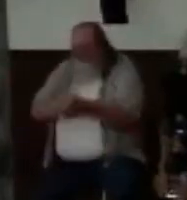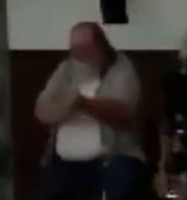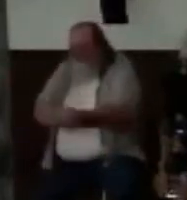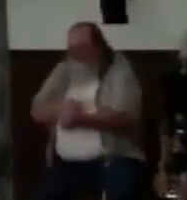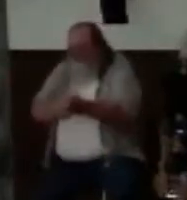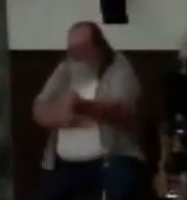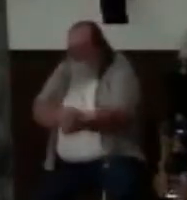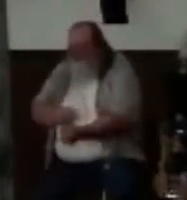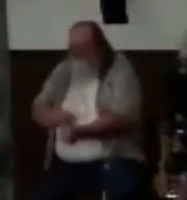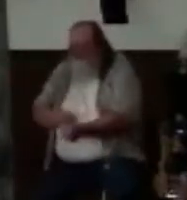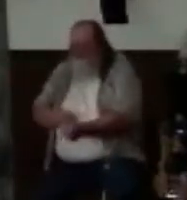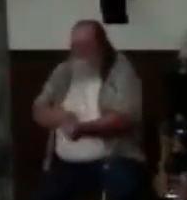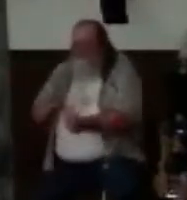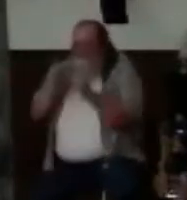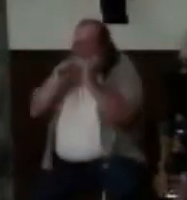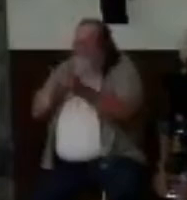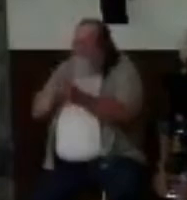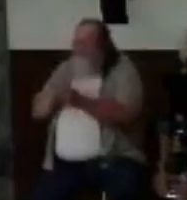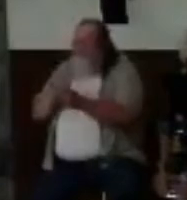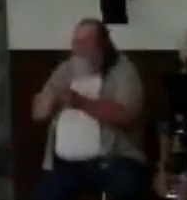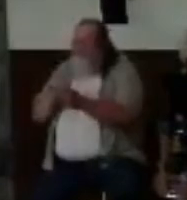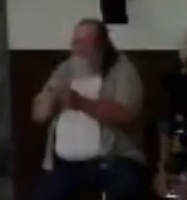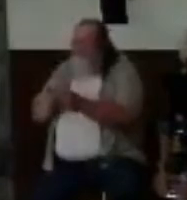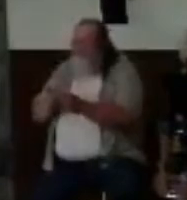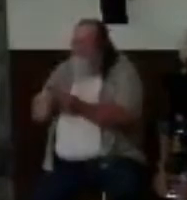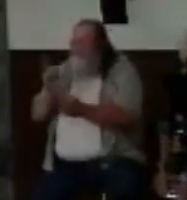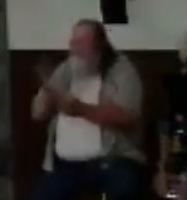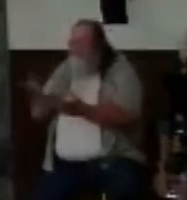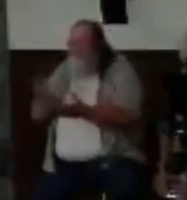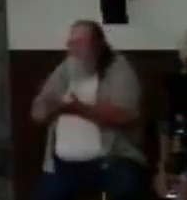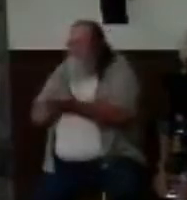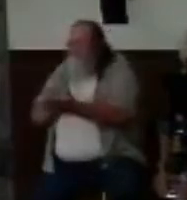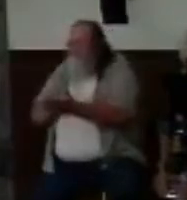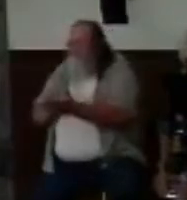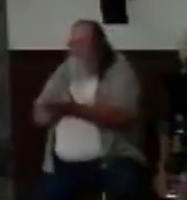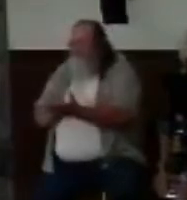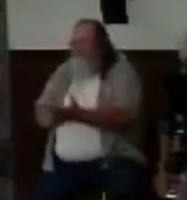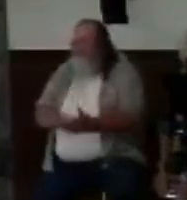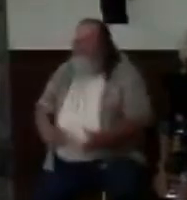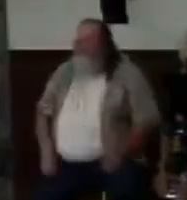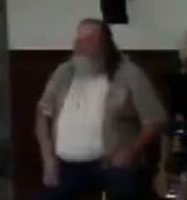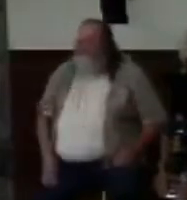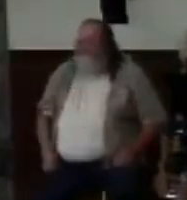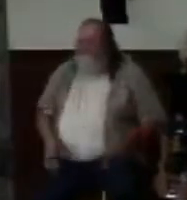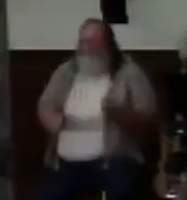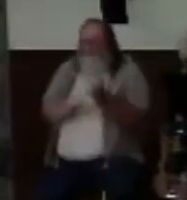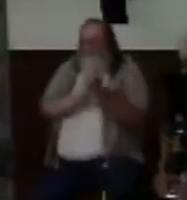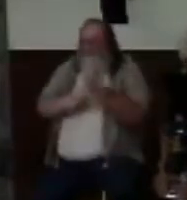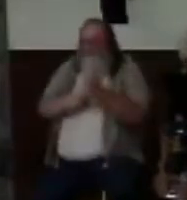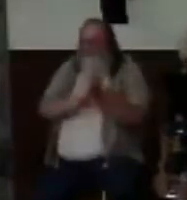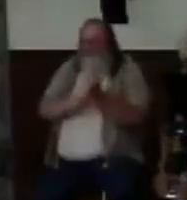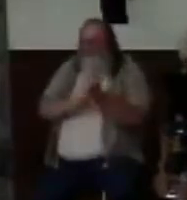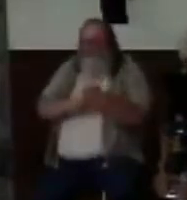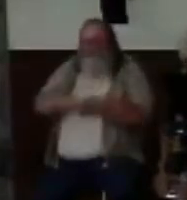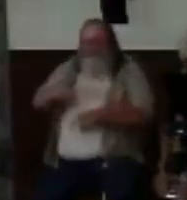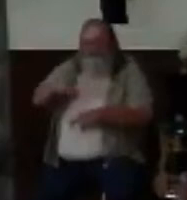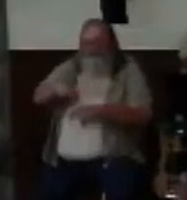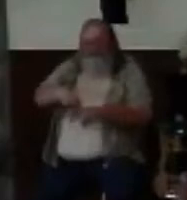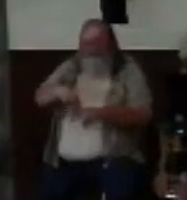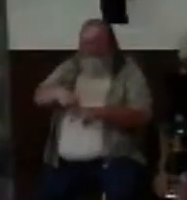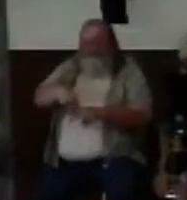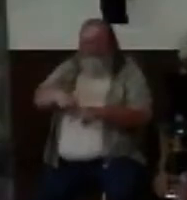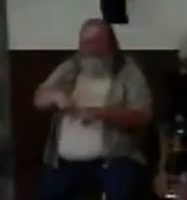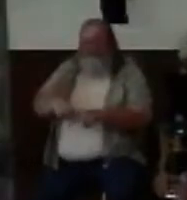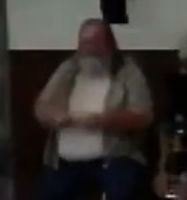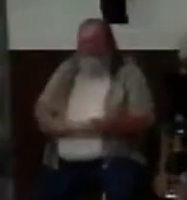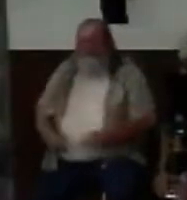market, planting seed, hauling water, harvesting crops, hauling water, making bread from scratch, tilling the fields,